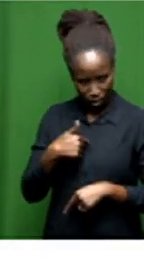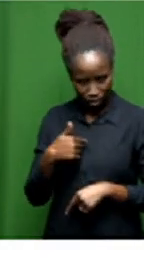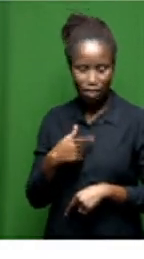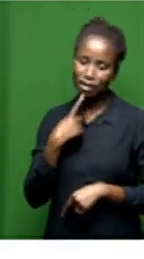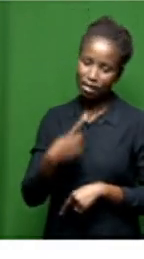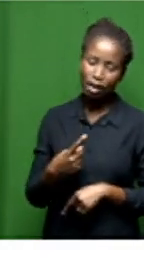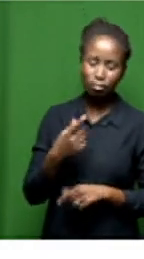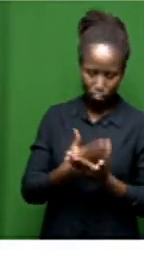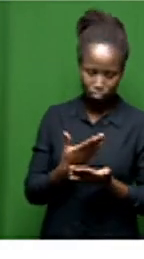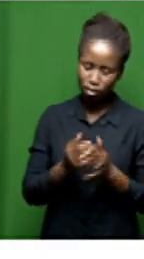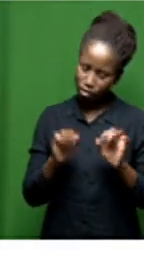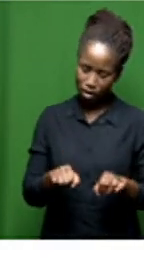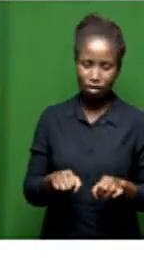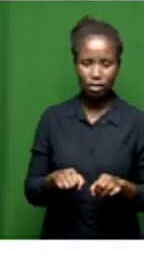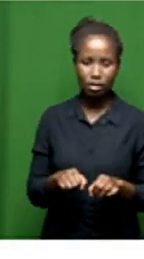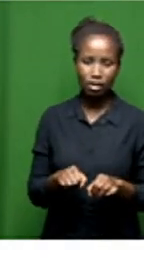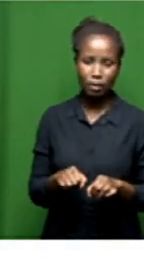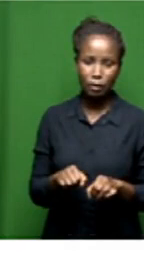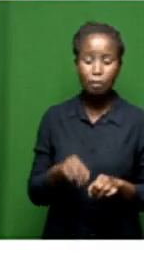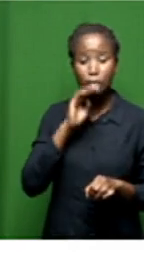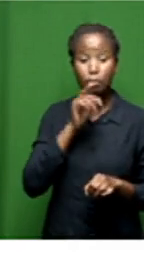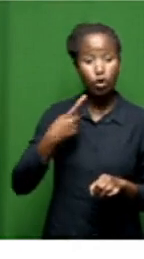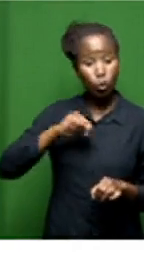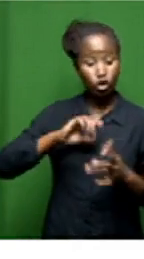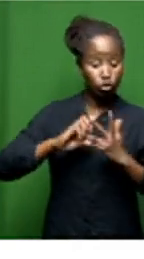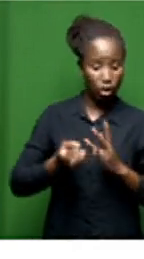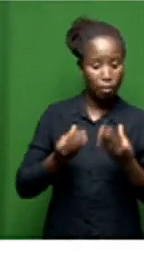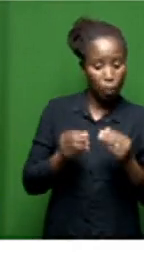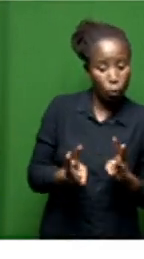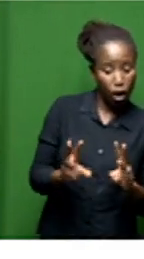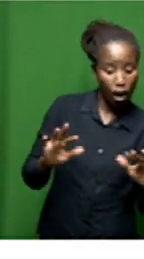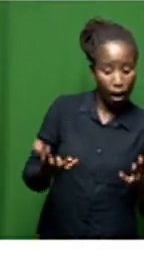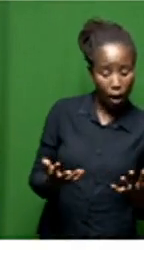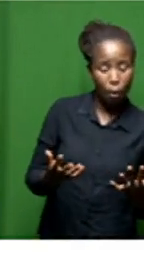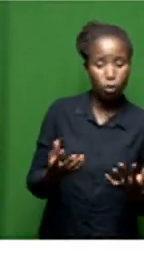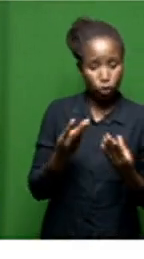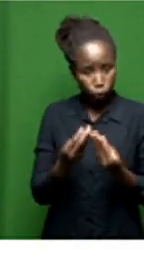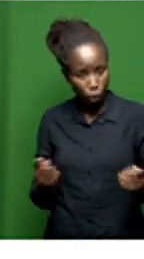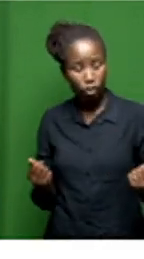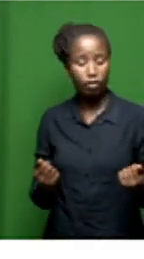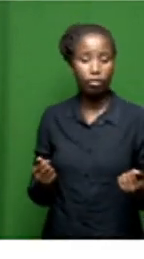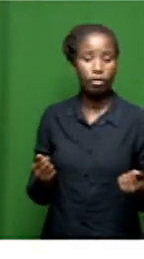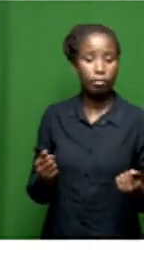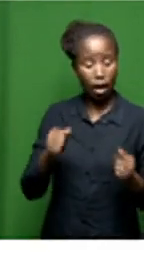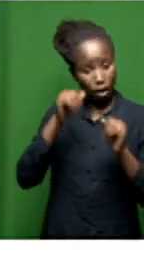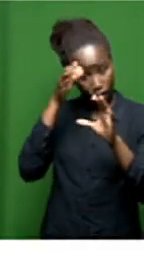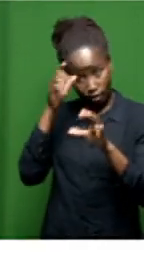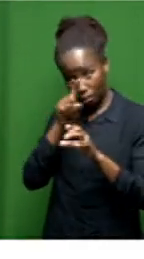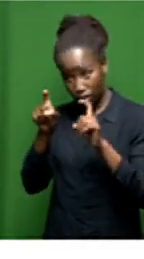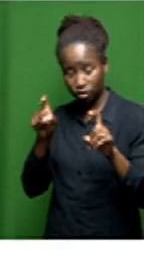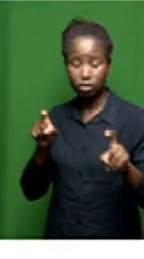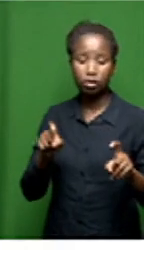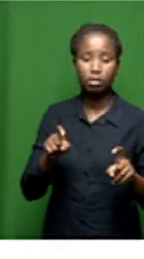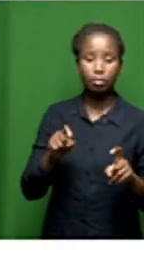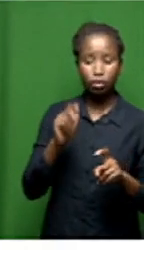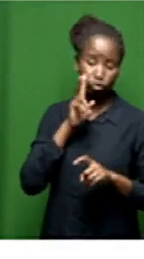say yes, and we are deploying it. We are finding mechanisms with academics right now. Is there a soft incentivization